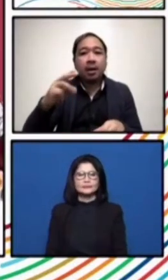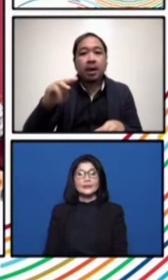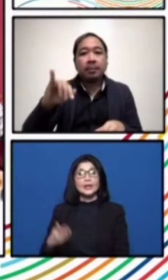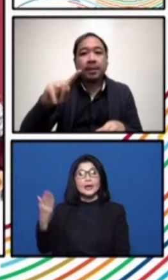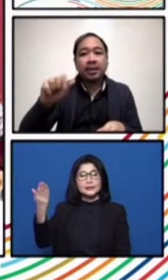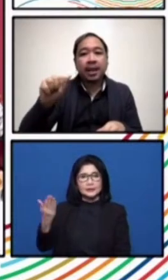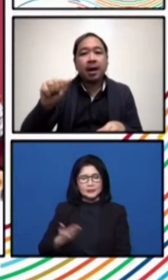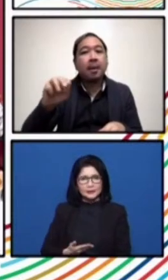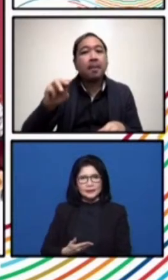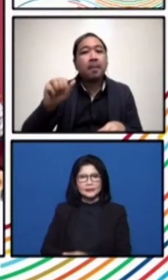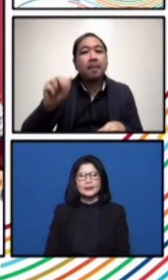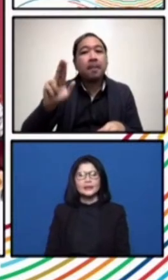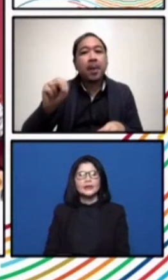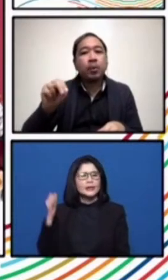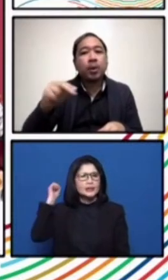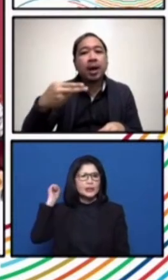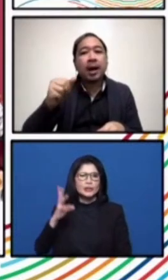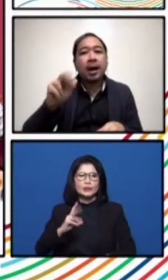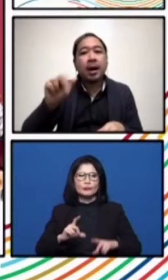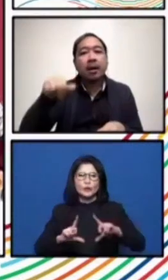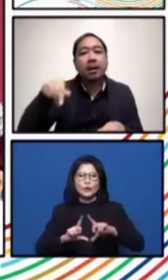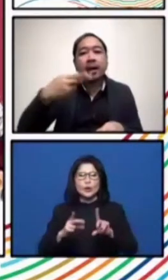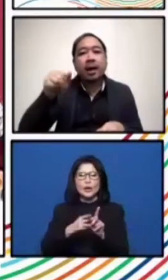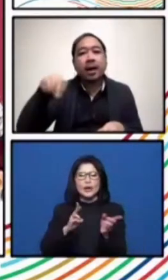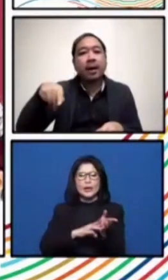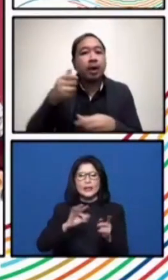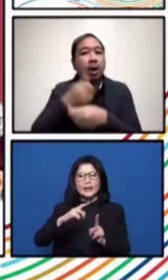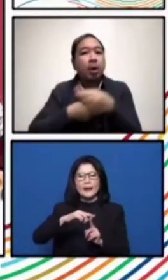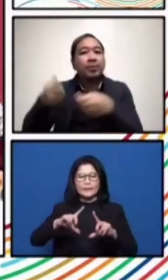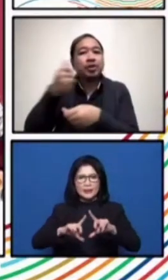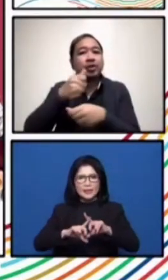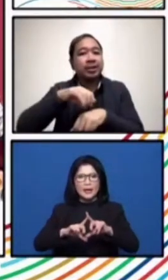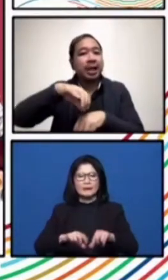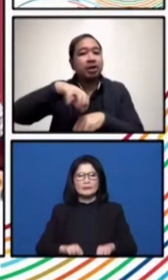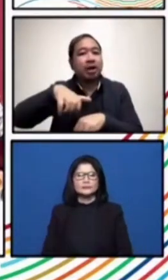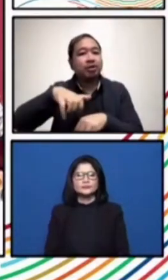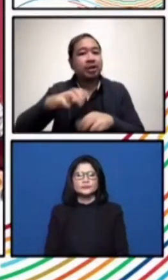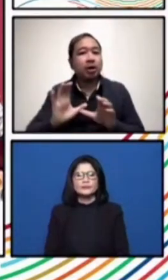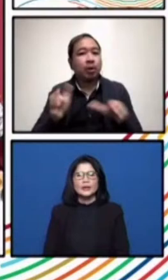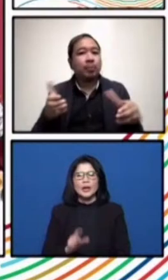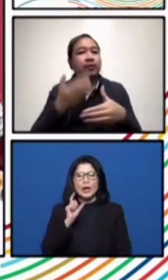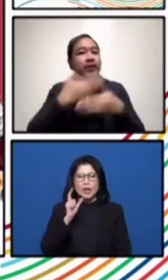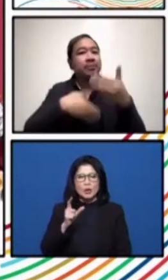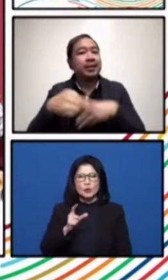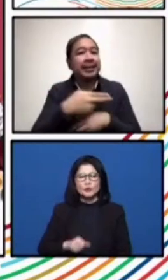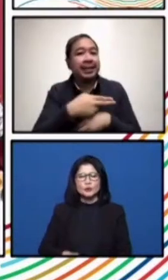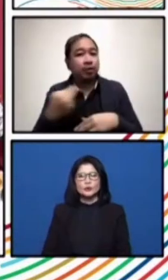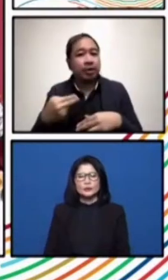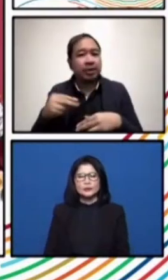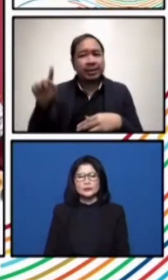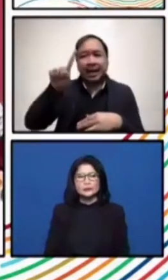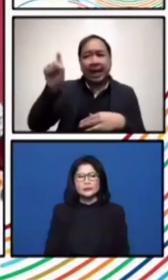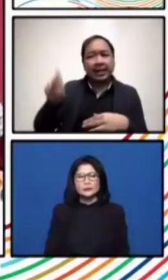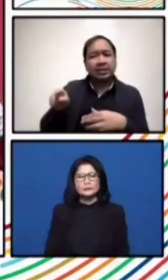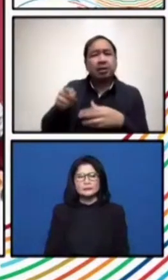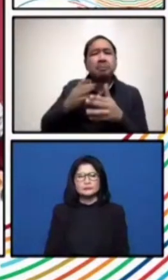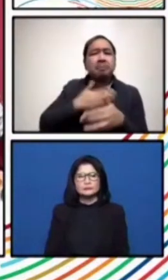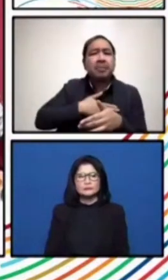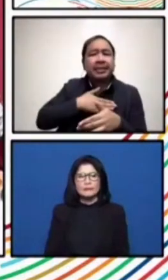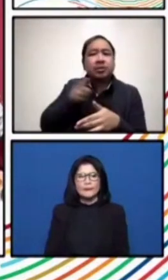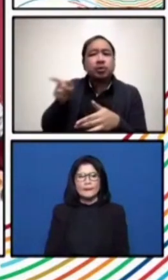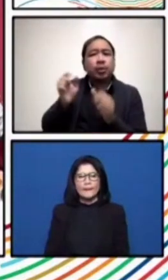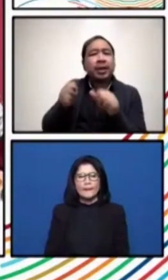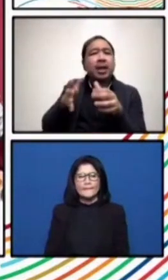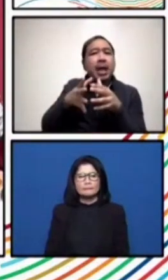commissioner at the national commission for Disabilities here in Indonesia so rakmita can you please share some